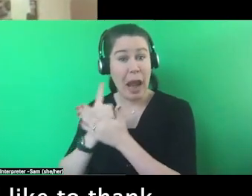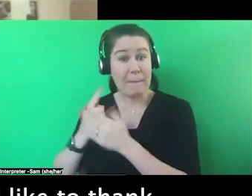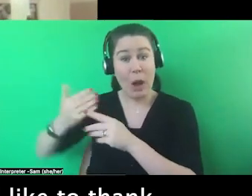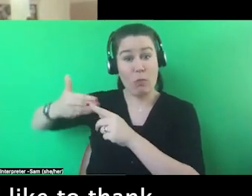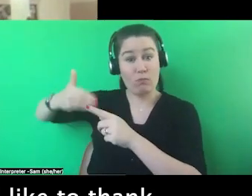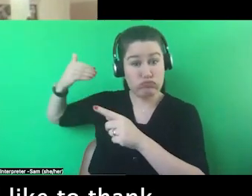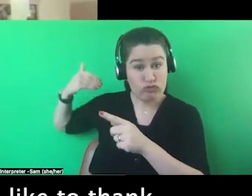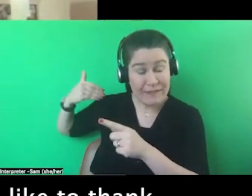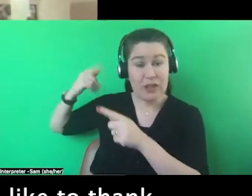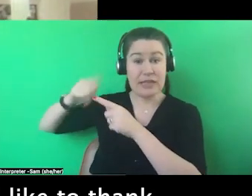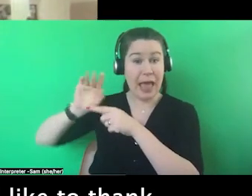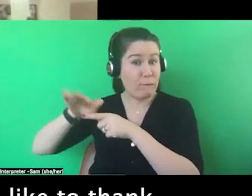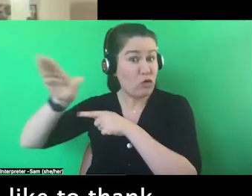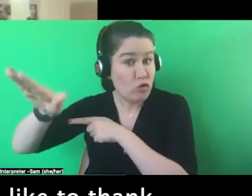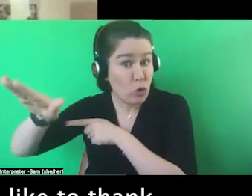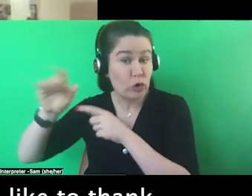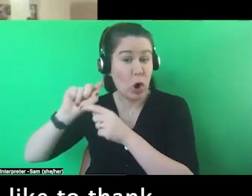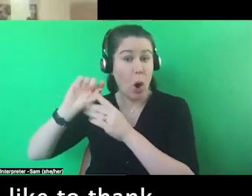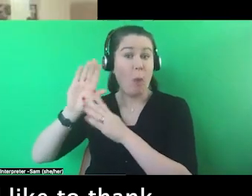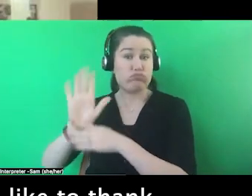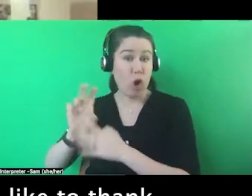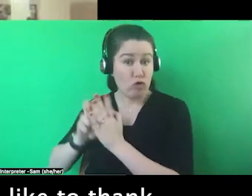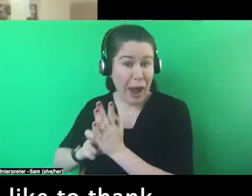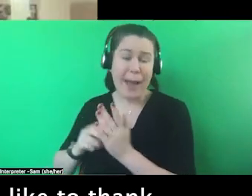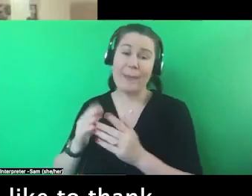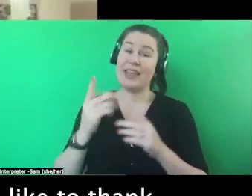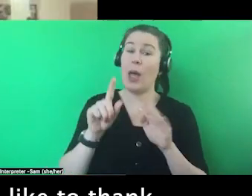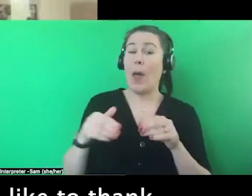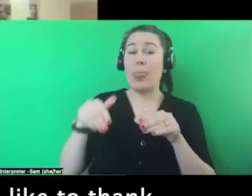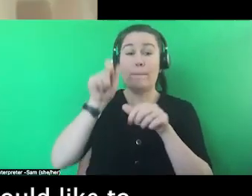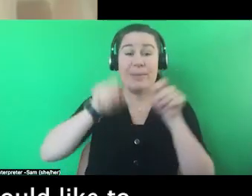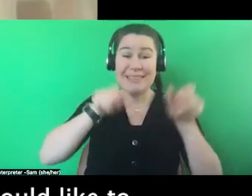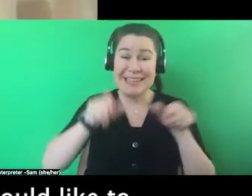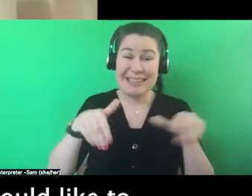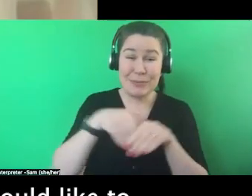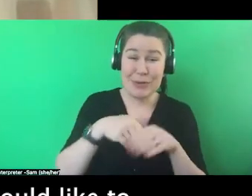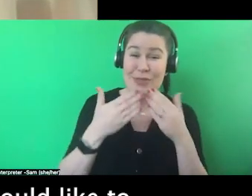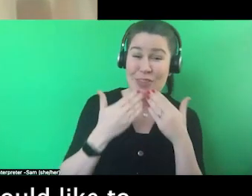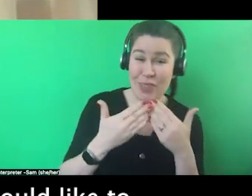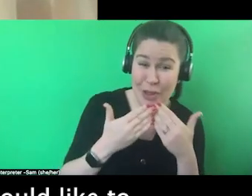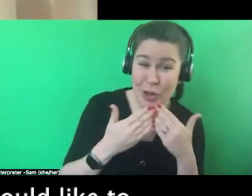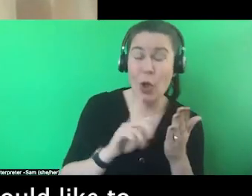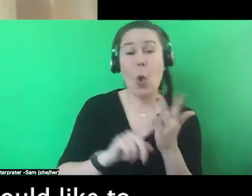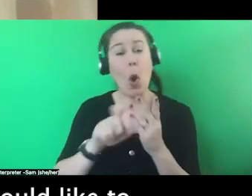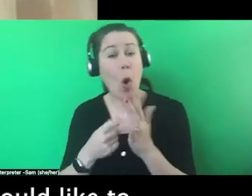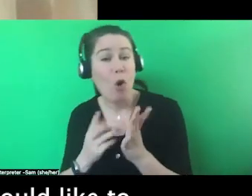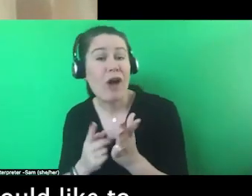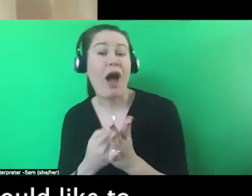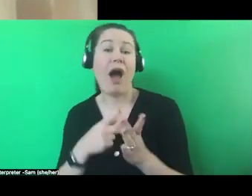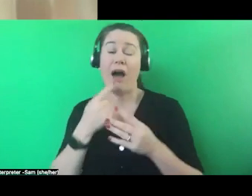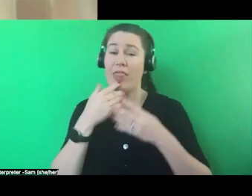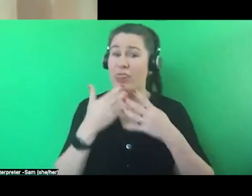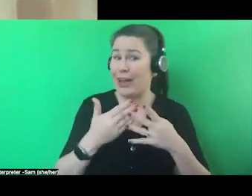like to thank all the participants. I would like to thank Laura. I would like to thank the organizers. I would like to